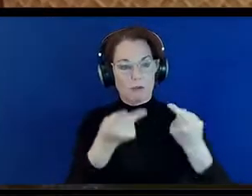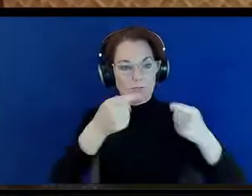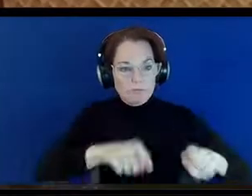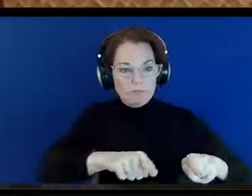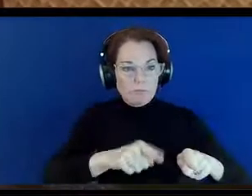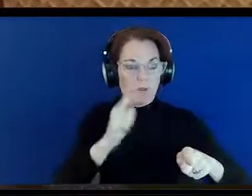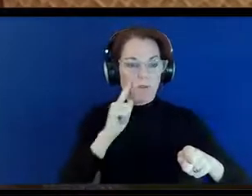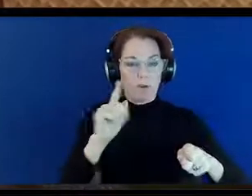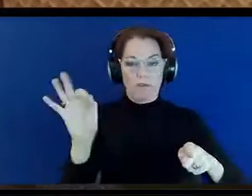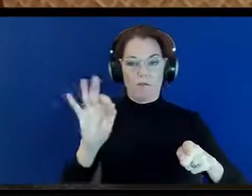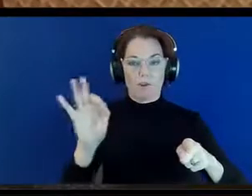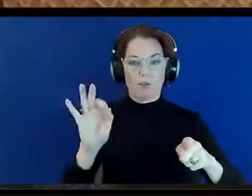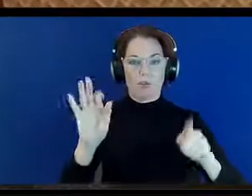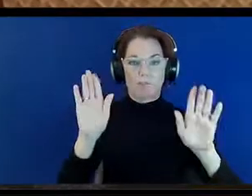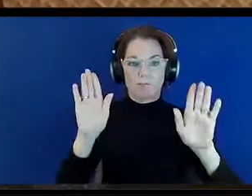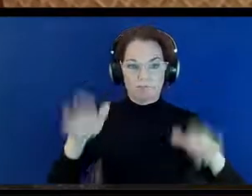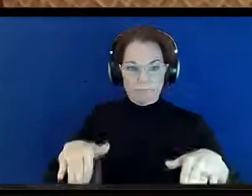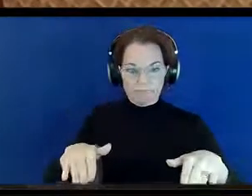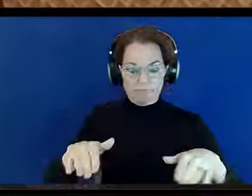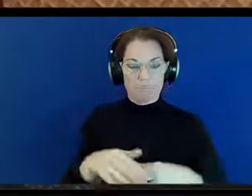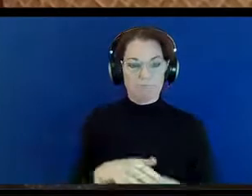of future furniture tipping?